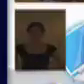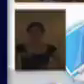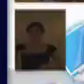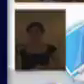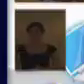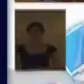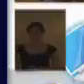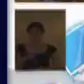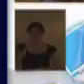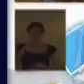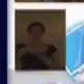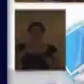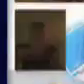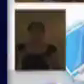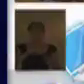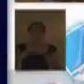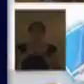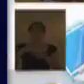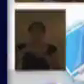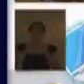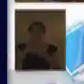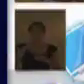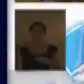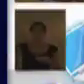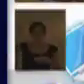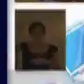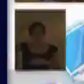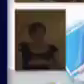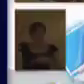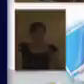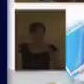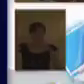Normally, the technique used to record brain